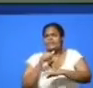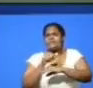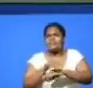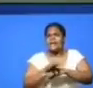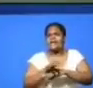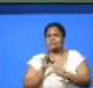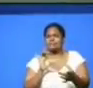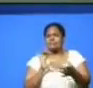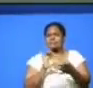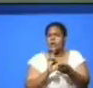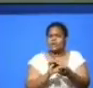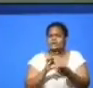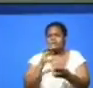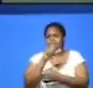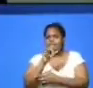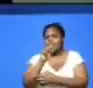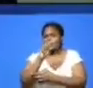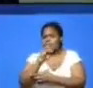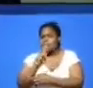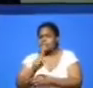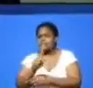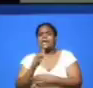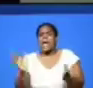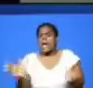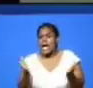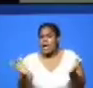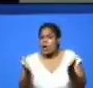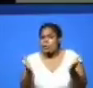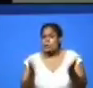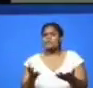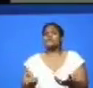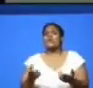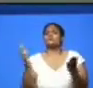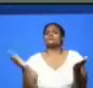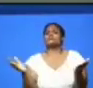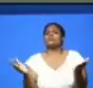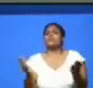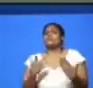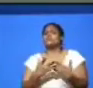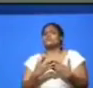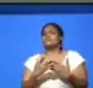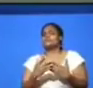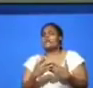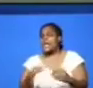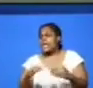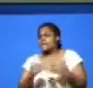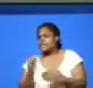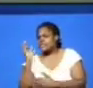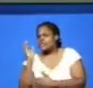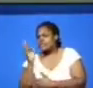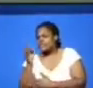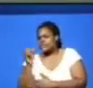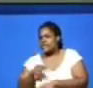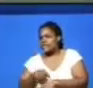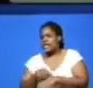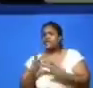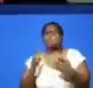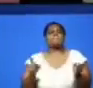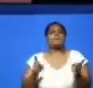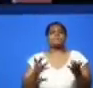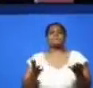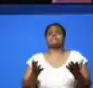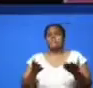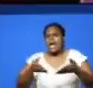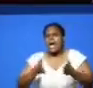to. I'm buying you a few moments. I know I'm cutting down my preaching time, but I'm buying you a few moments just so